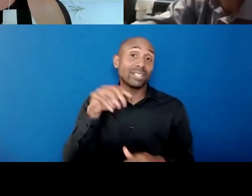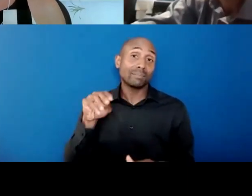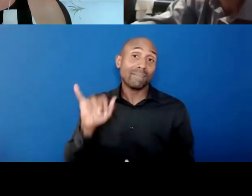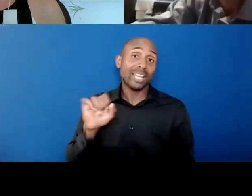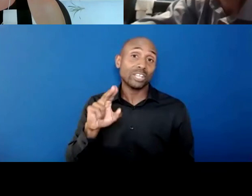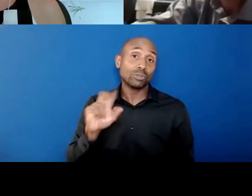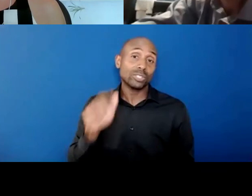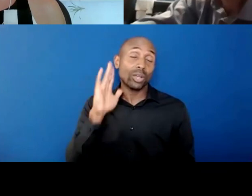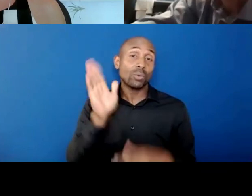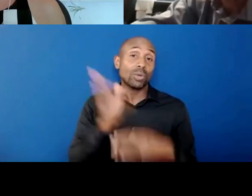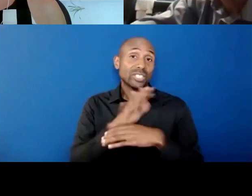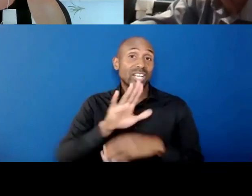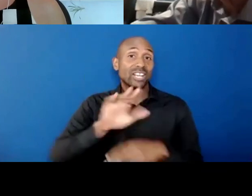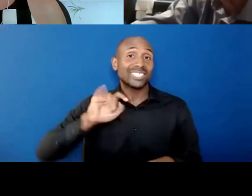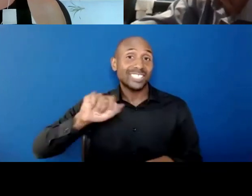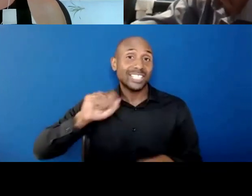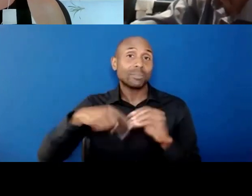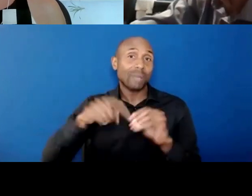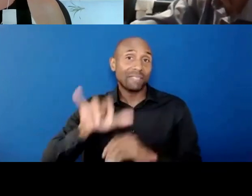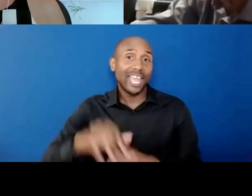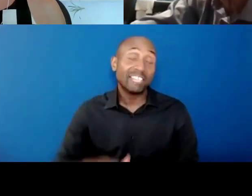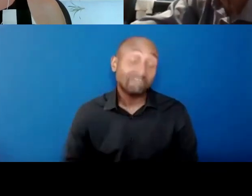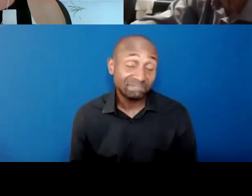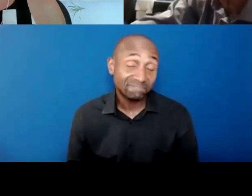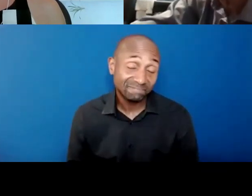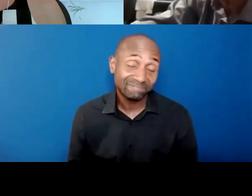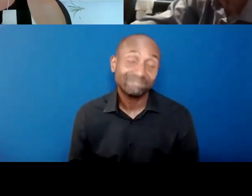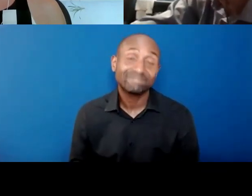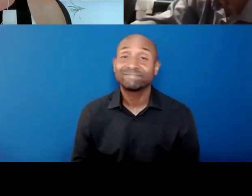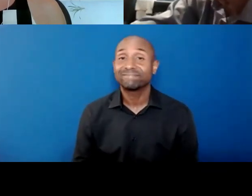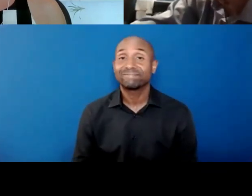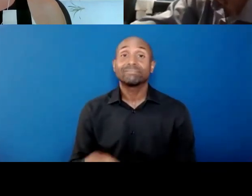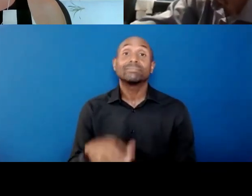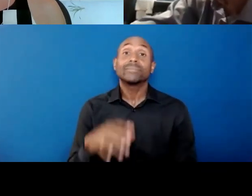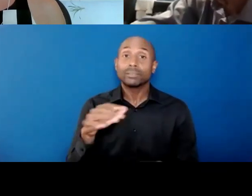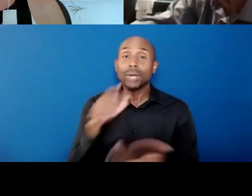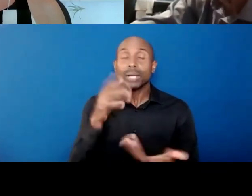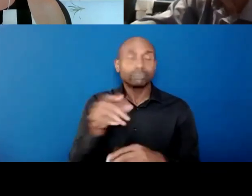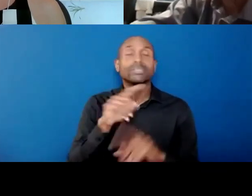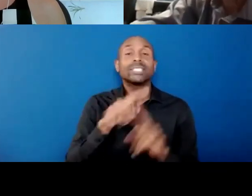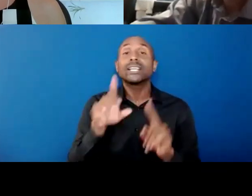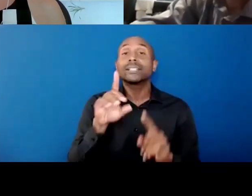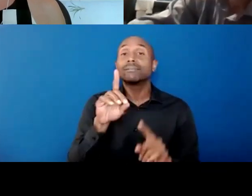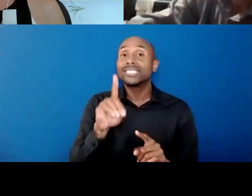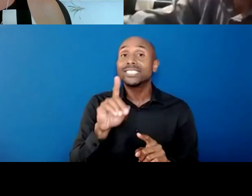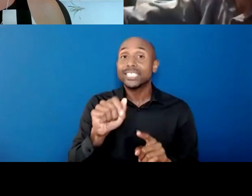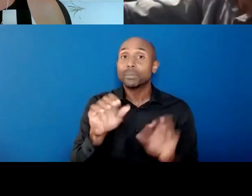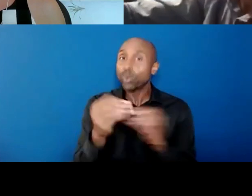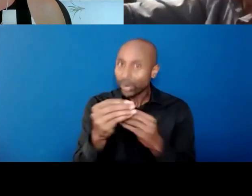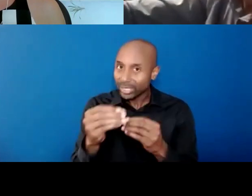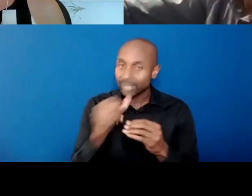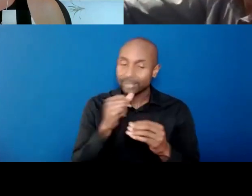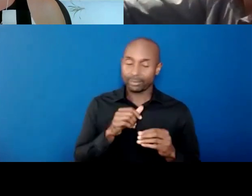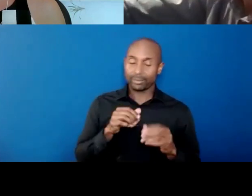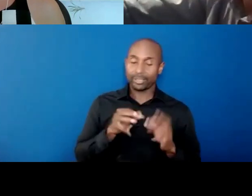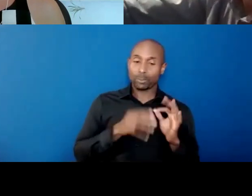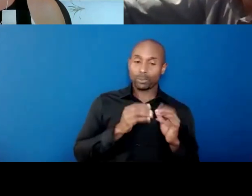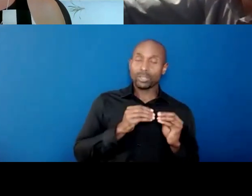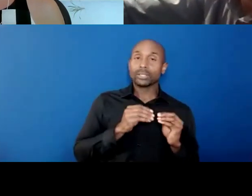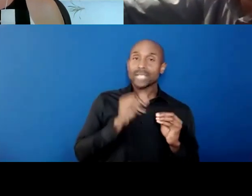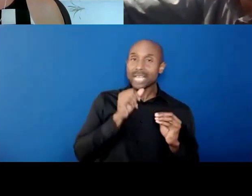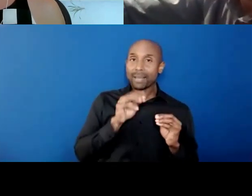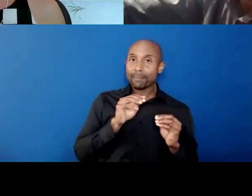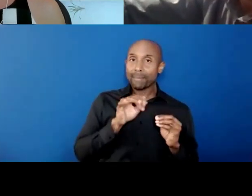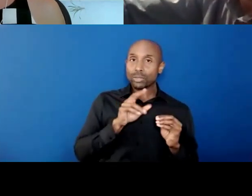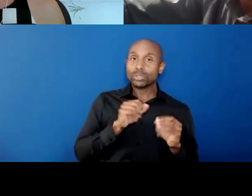do that? So it's going to be good to hear directly from disability organizations about outreach and kind of how to make sure